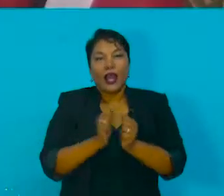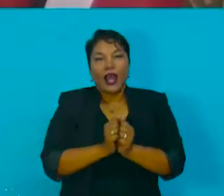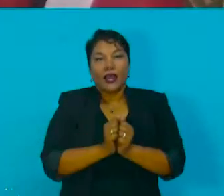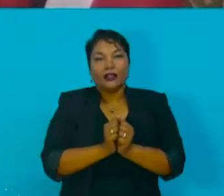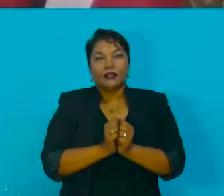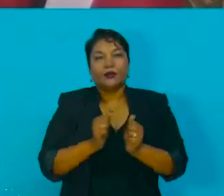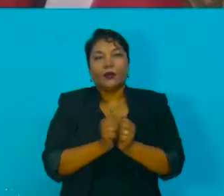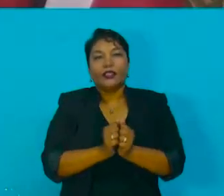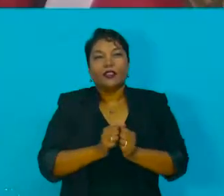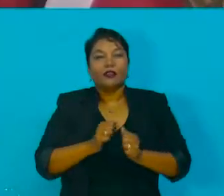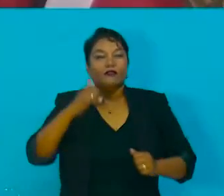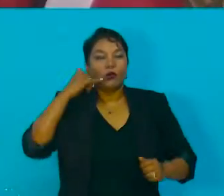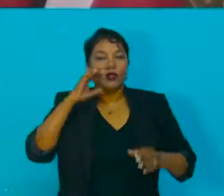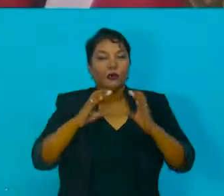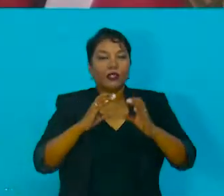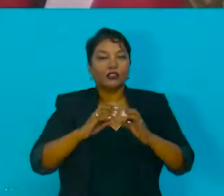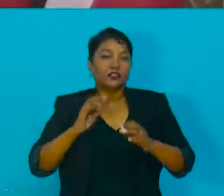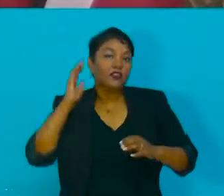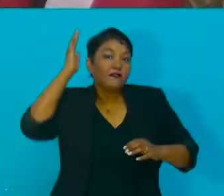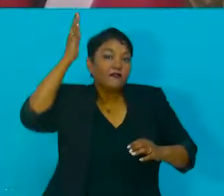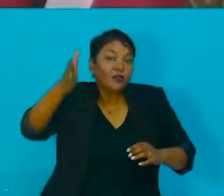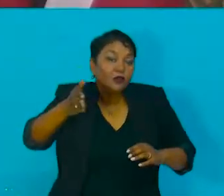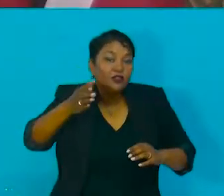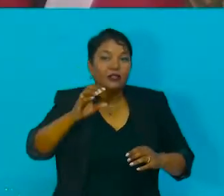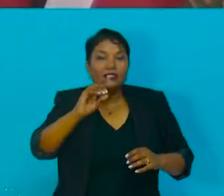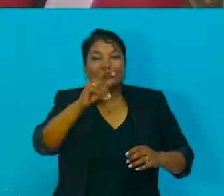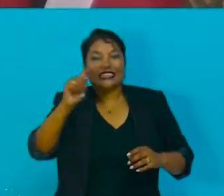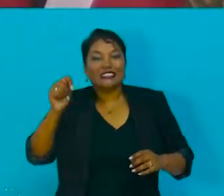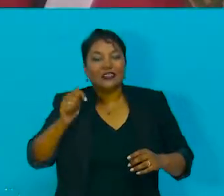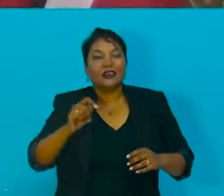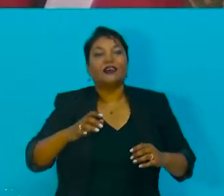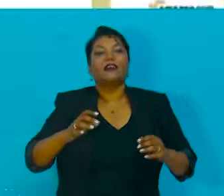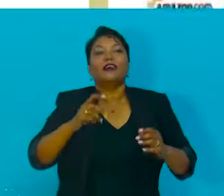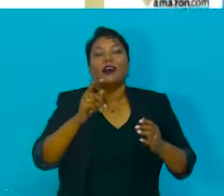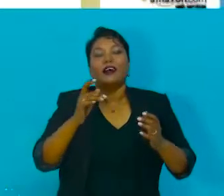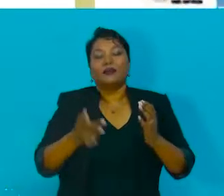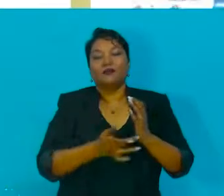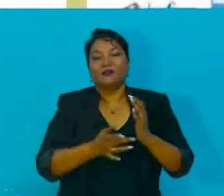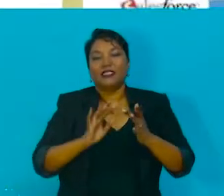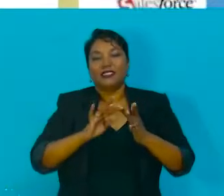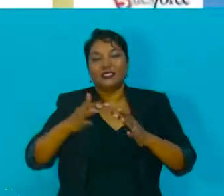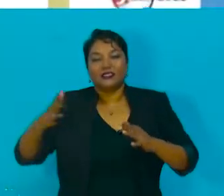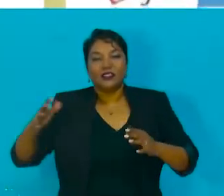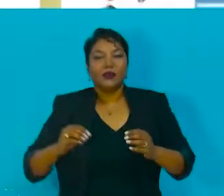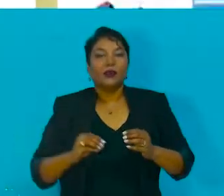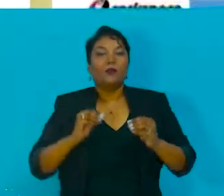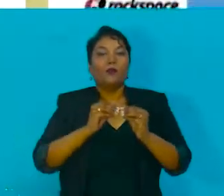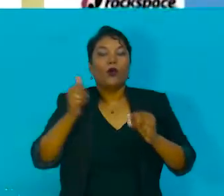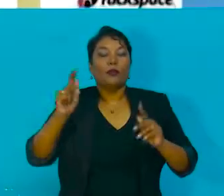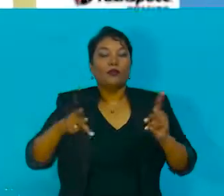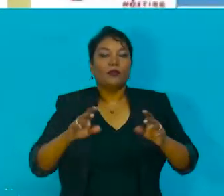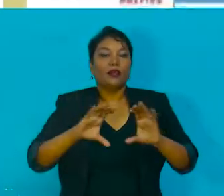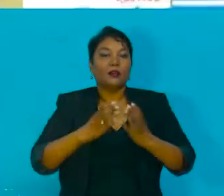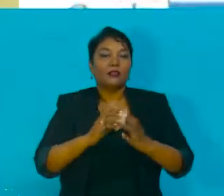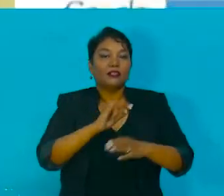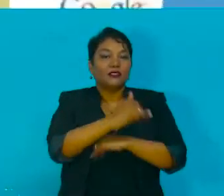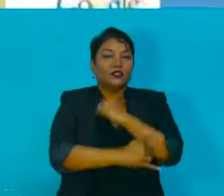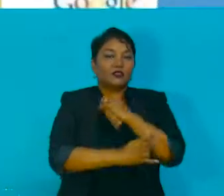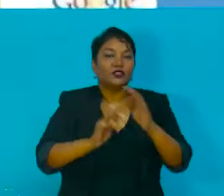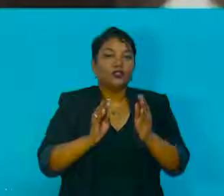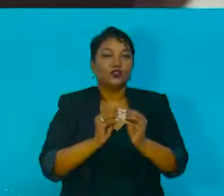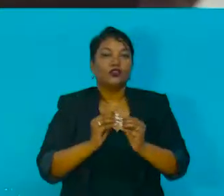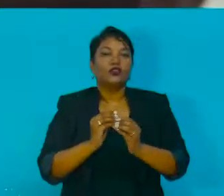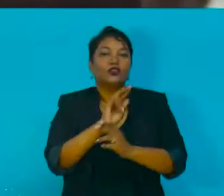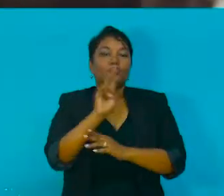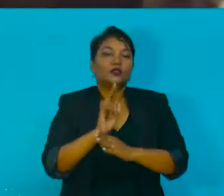telecommunication services, with especially data, projected to grow exponentially, steadily, significantly,